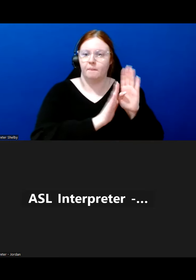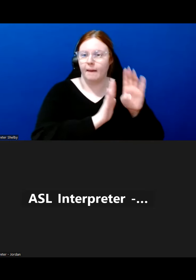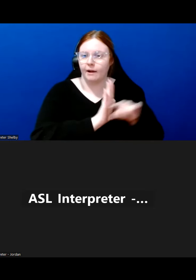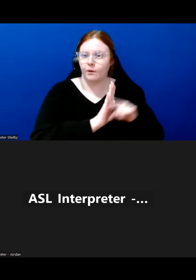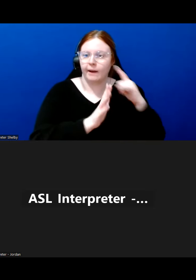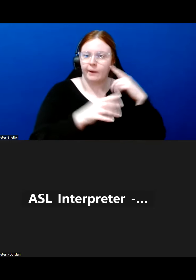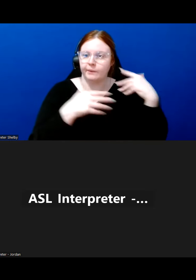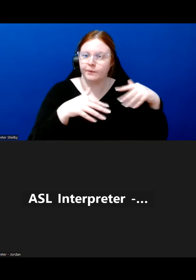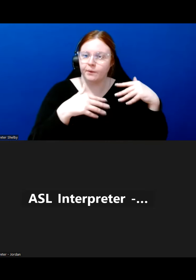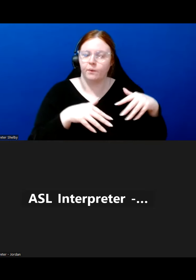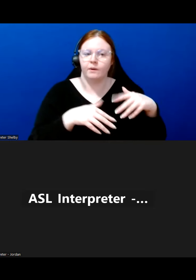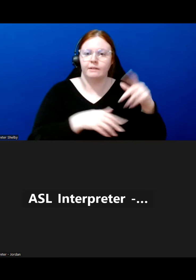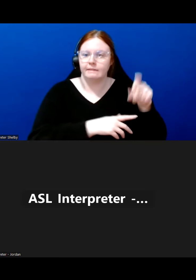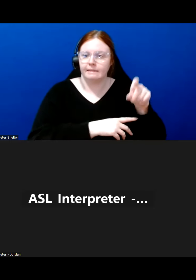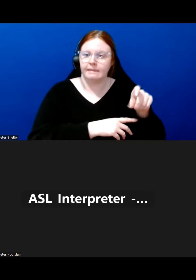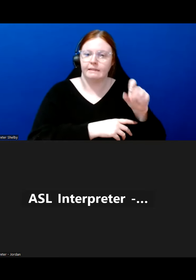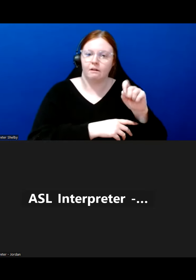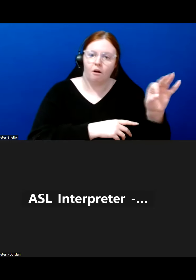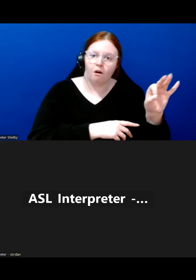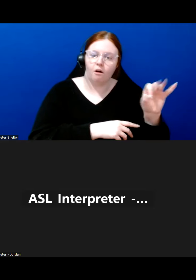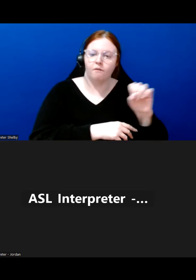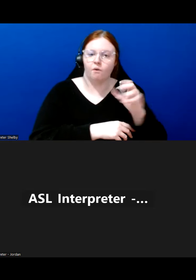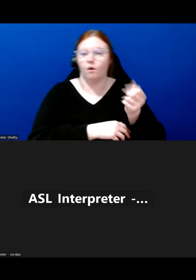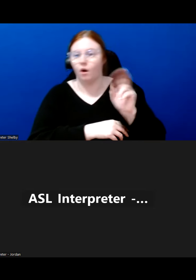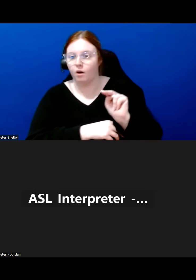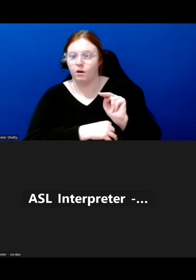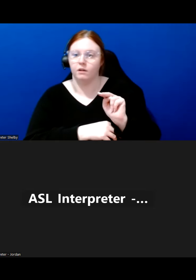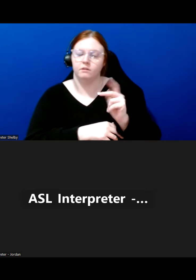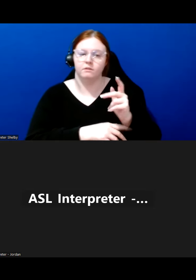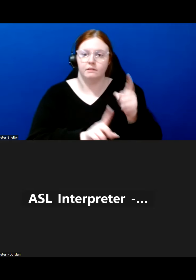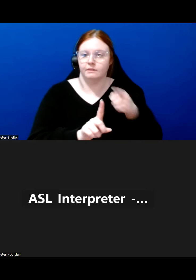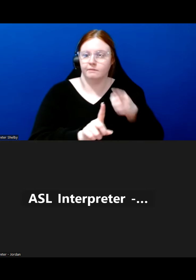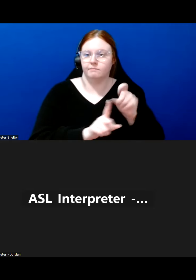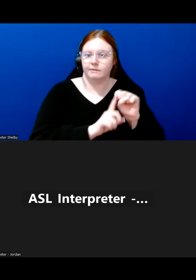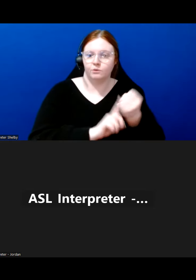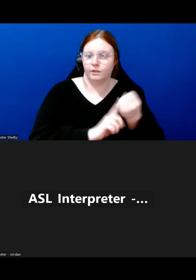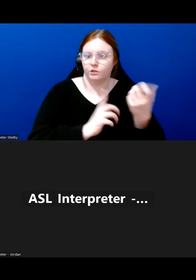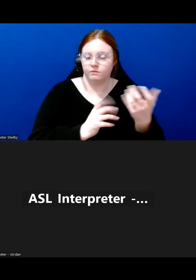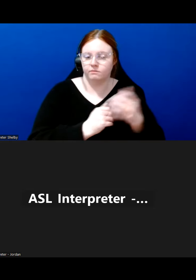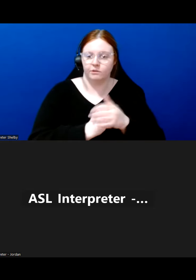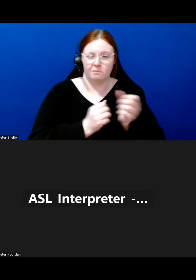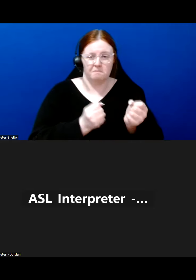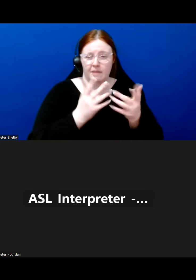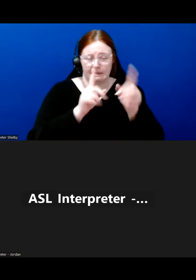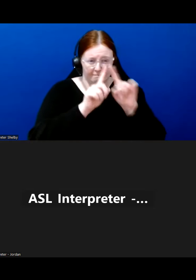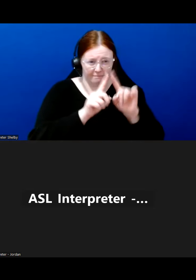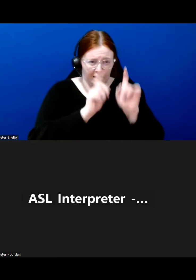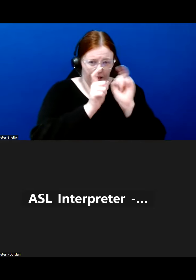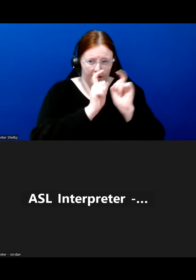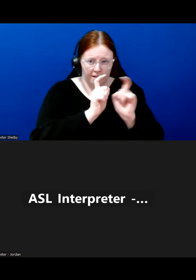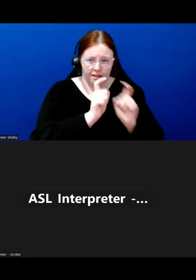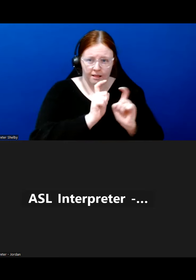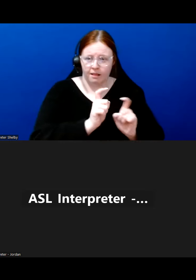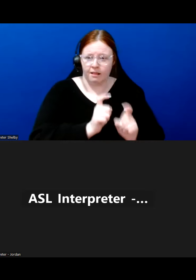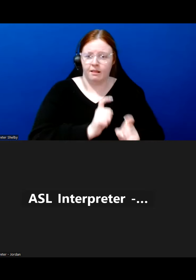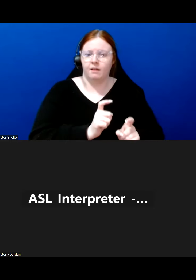features the person might need turned off or activated in certain situations. So all of that can happen in the background